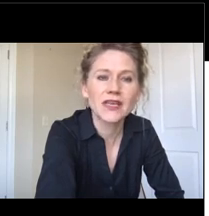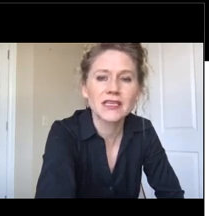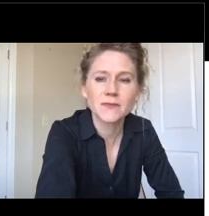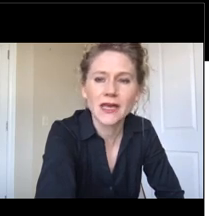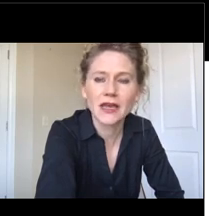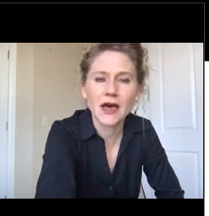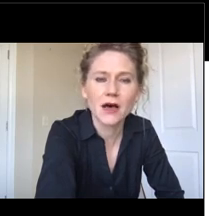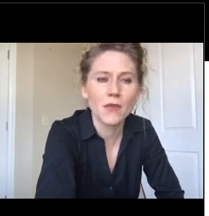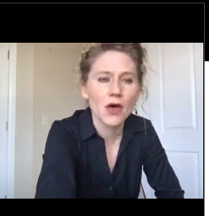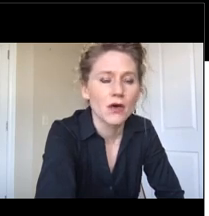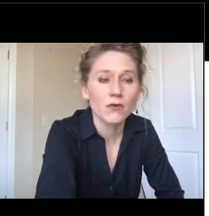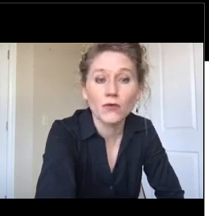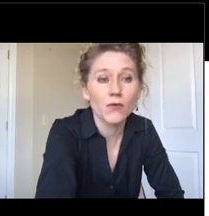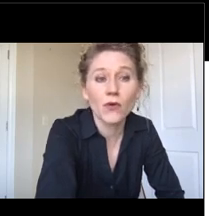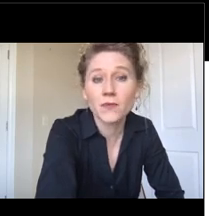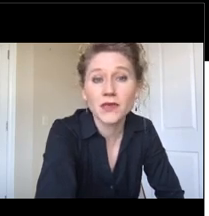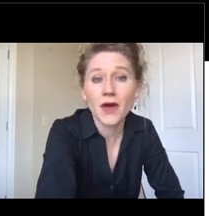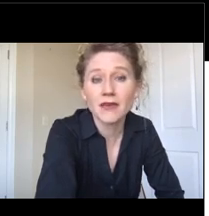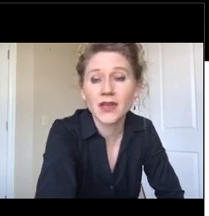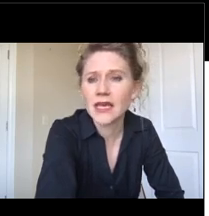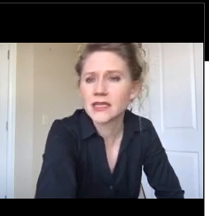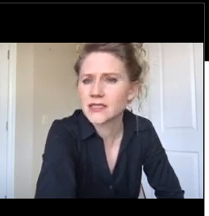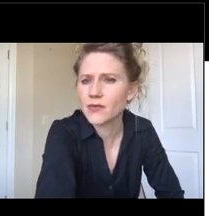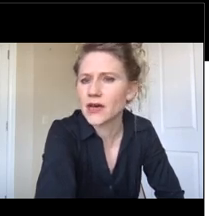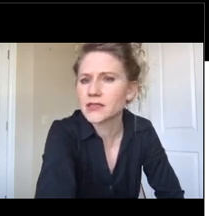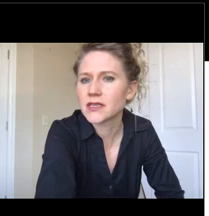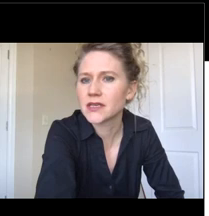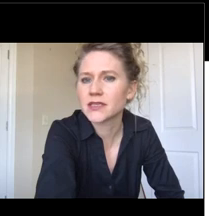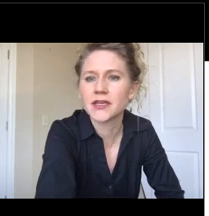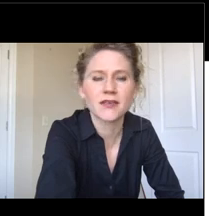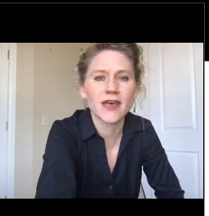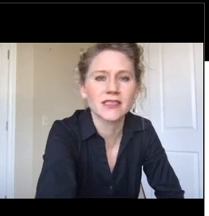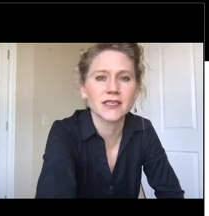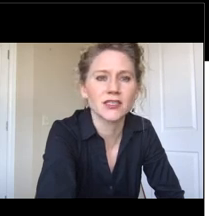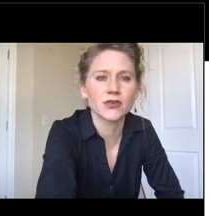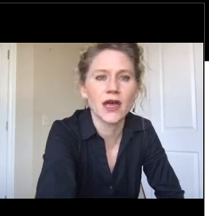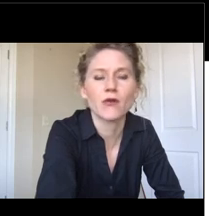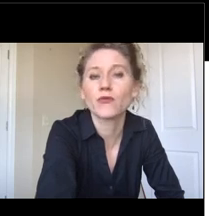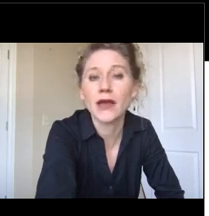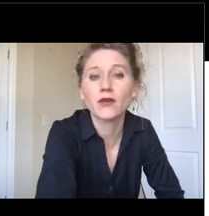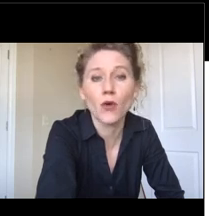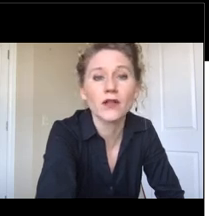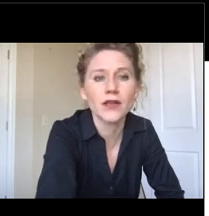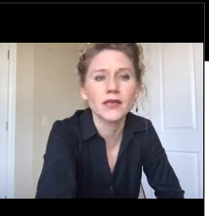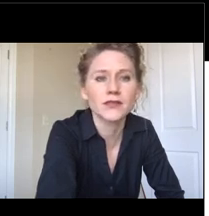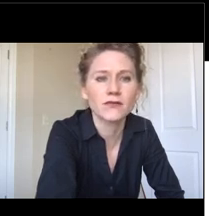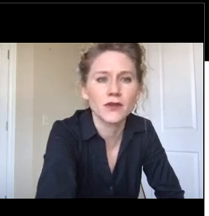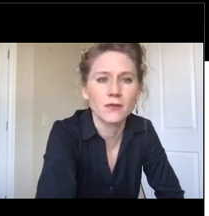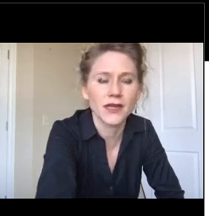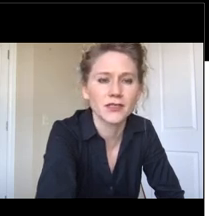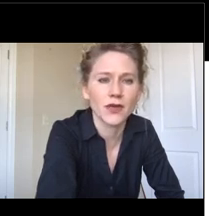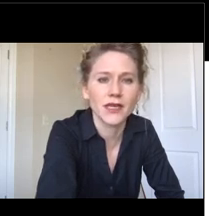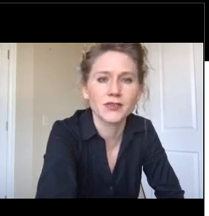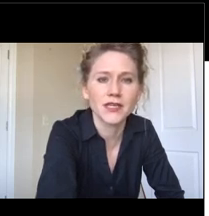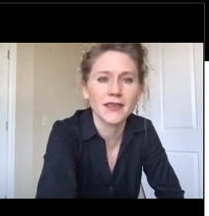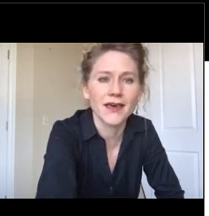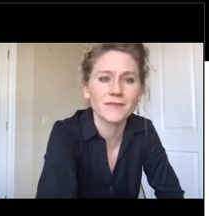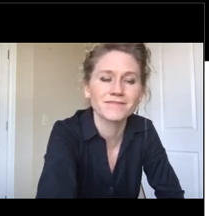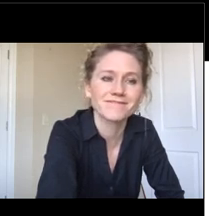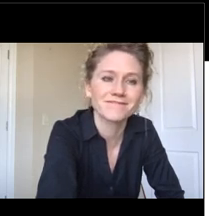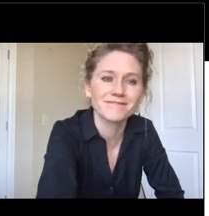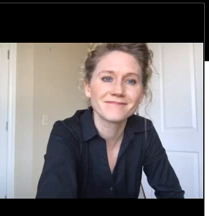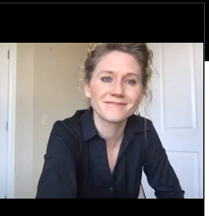you just quickly explain what a PQI even is? And someone else is curious if that takes into account ride quality. So if you don't mind just quickly